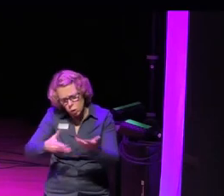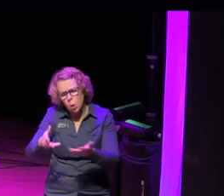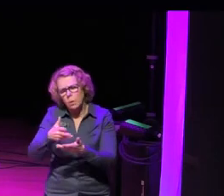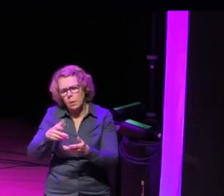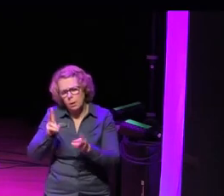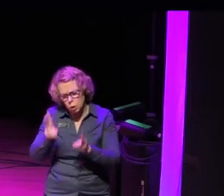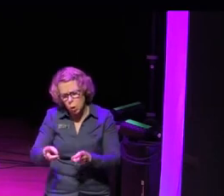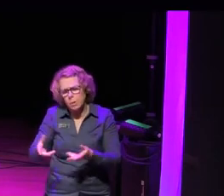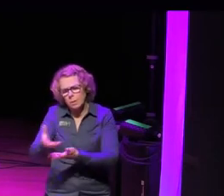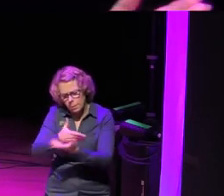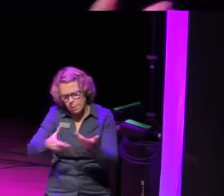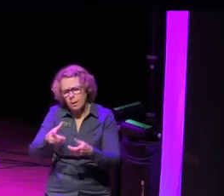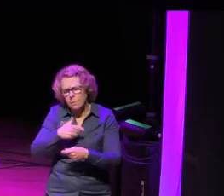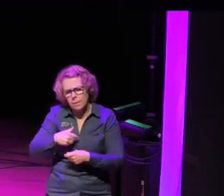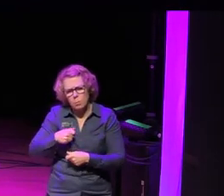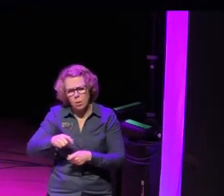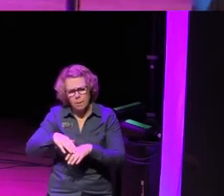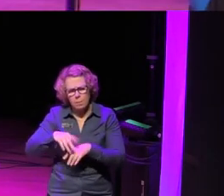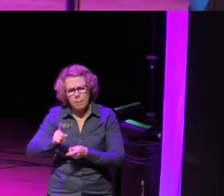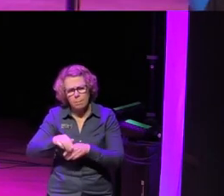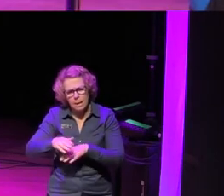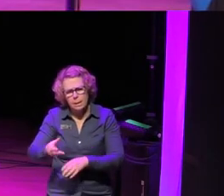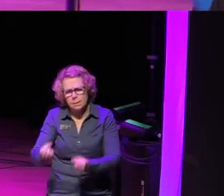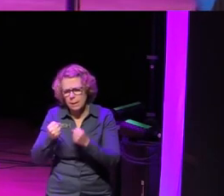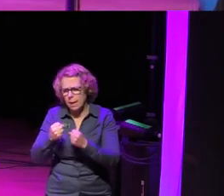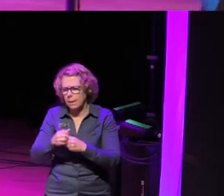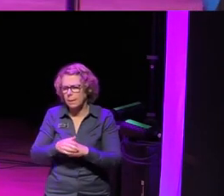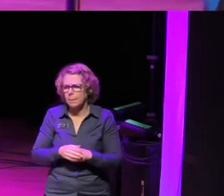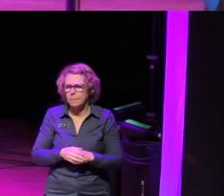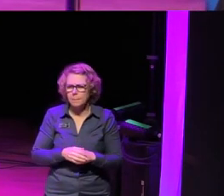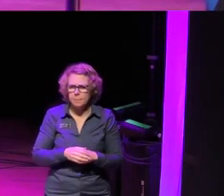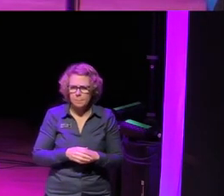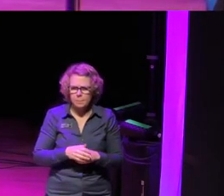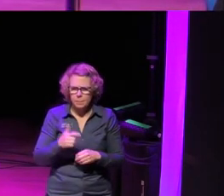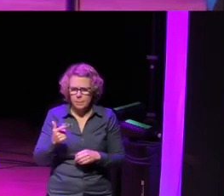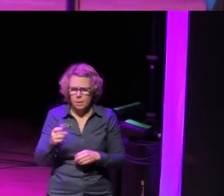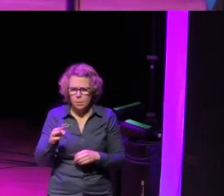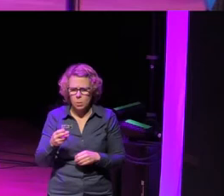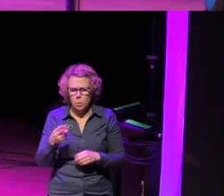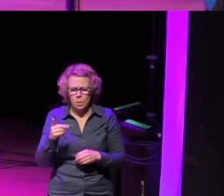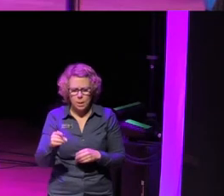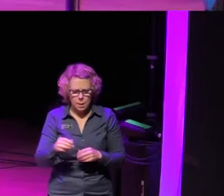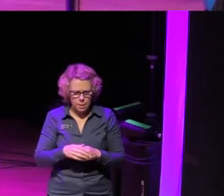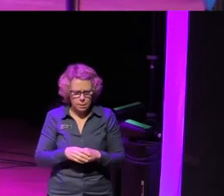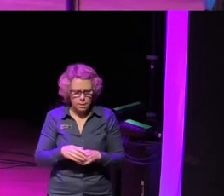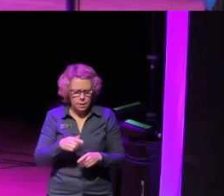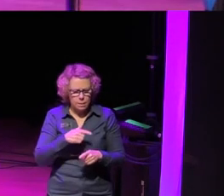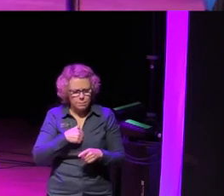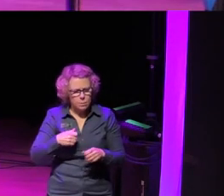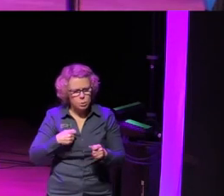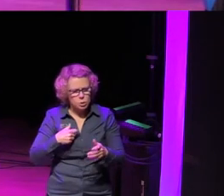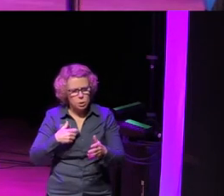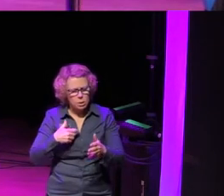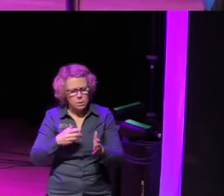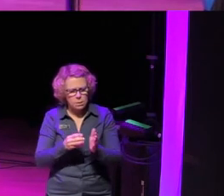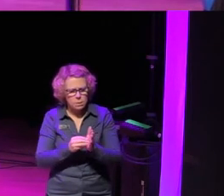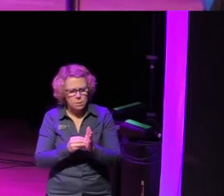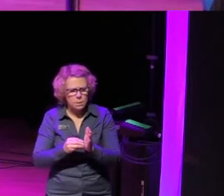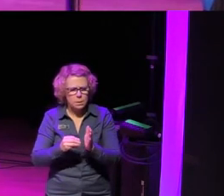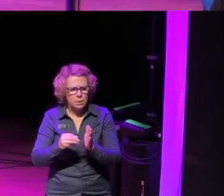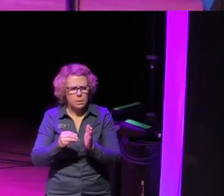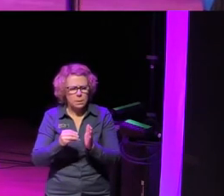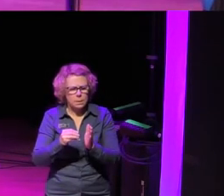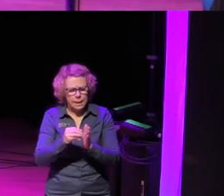strengthened. Just a small contribution, Hannah. We also need to bring in the UN Global Compact, just to add what Morten has